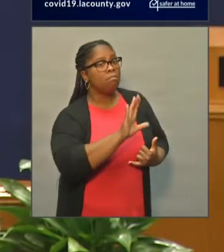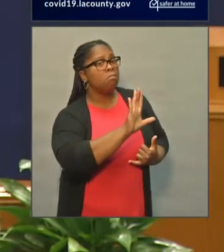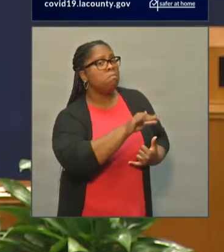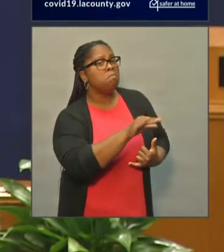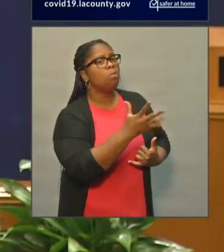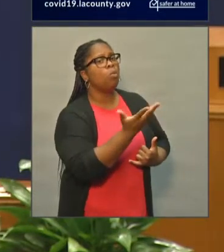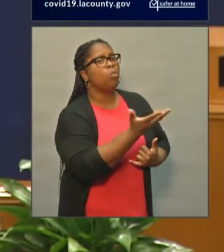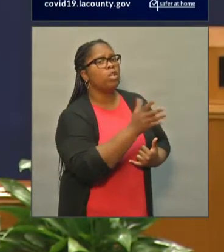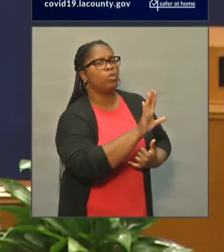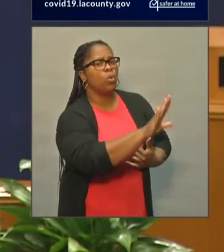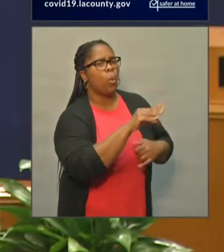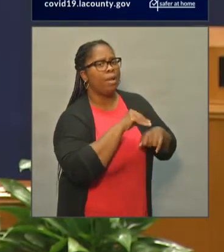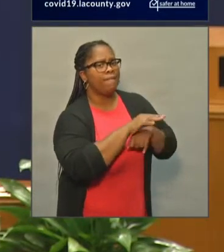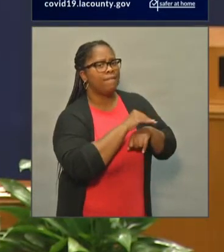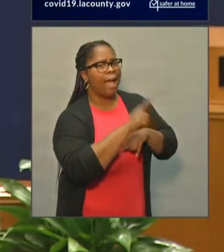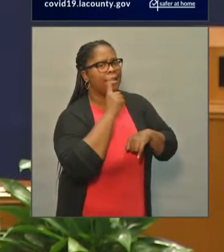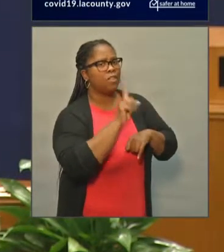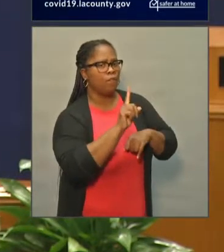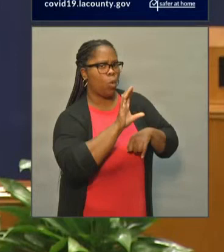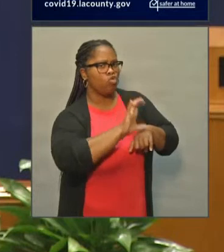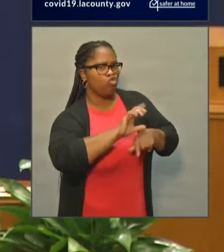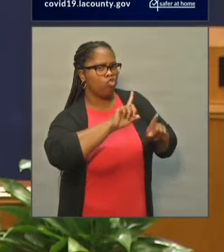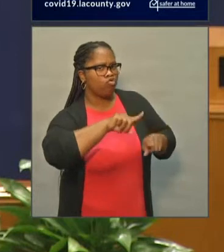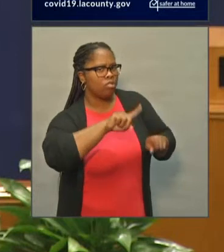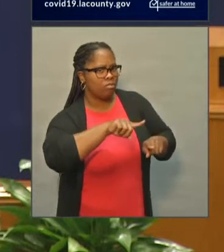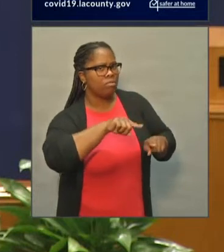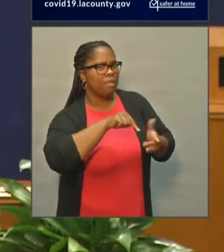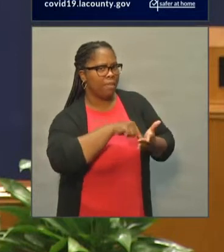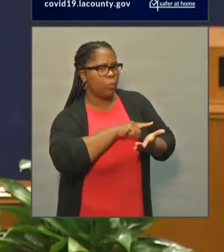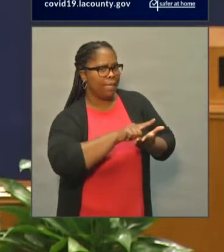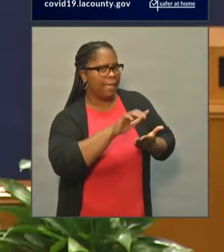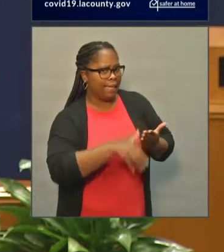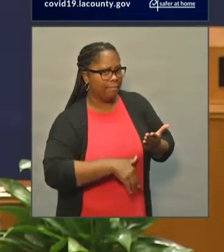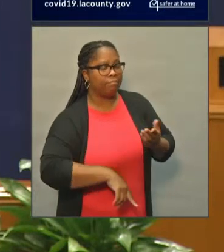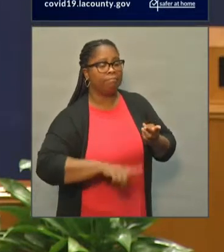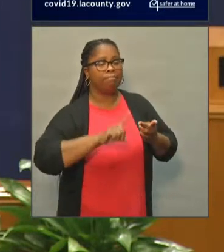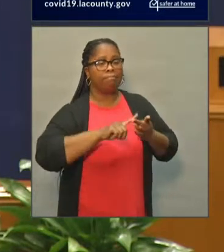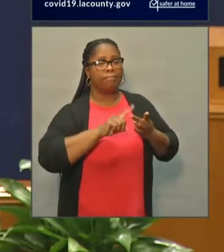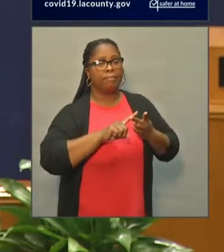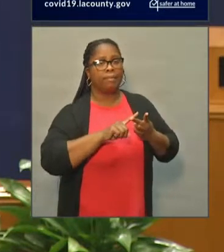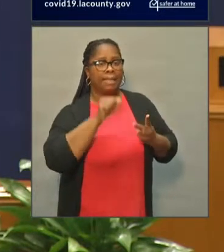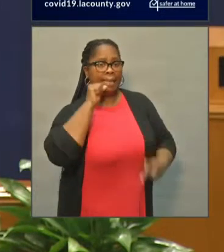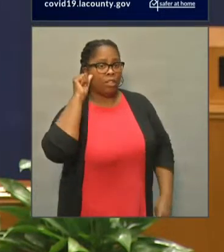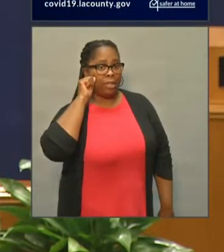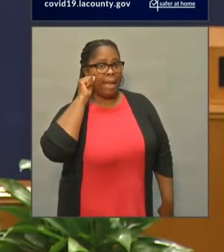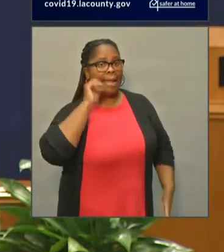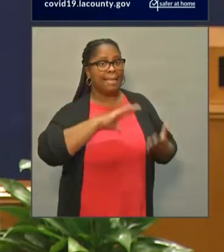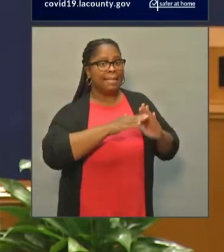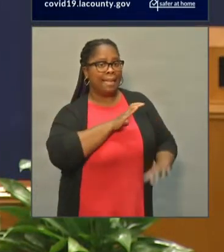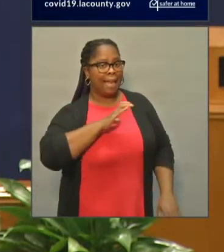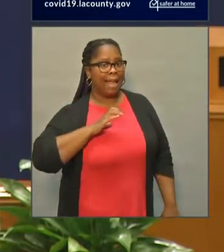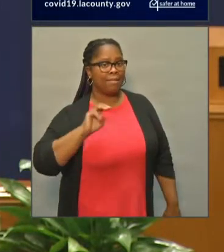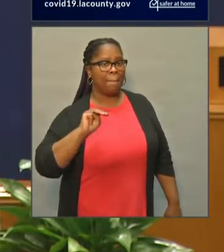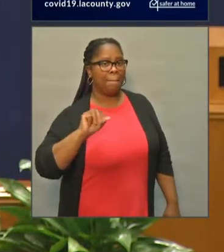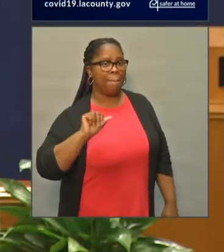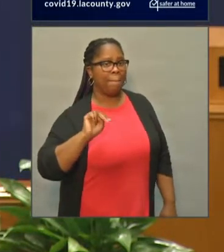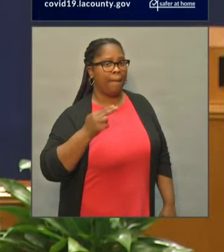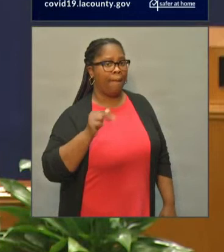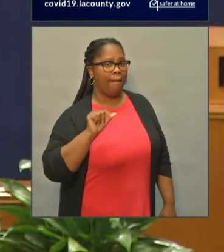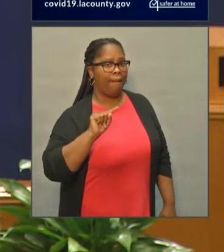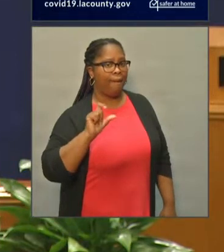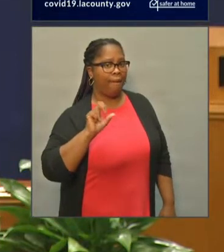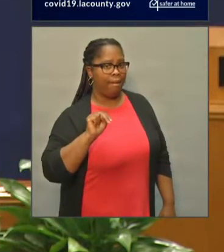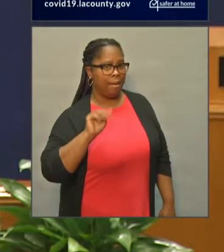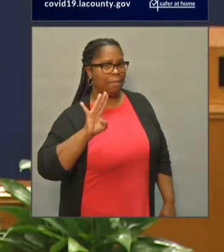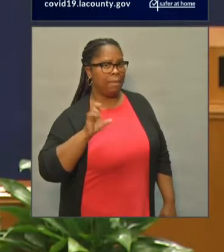worshipers this weekend? And secondly, Manhattan Beach City Council yesterday voted to ignore the county's